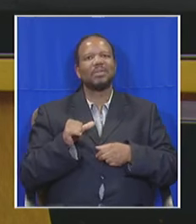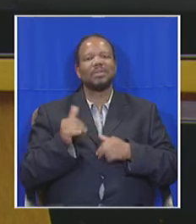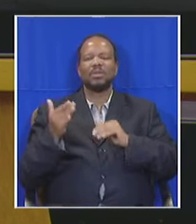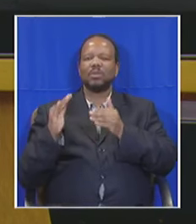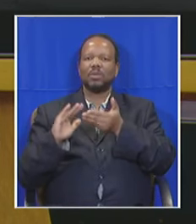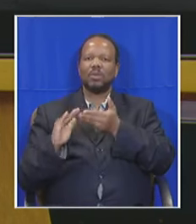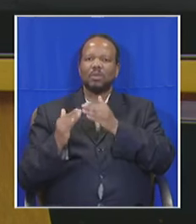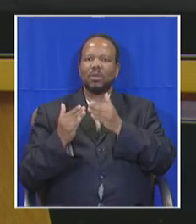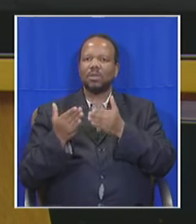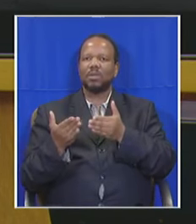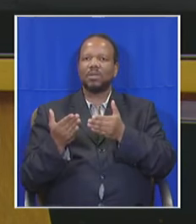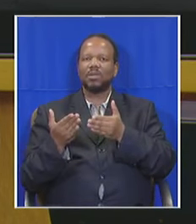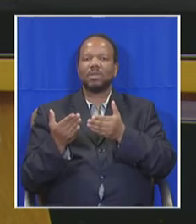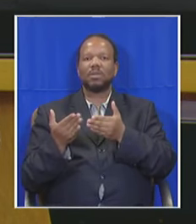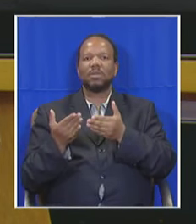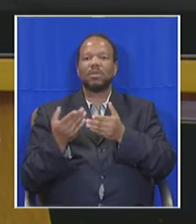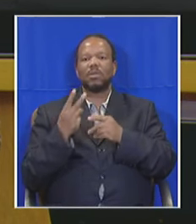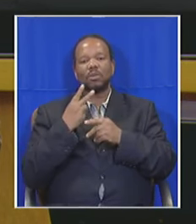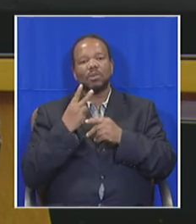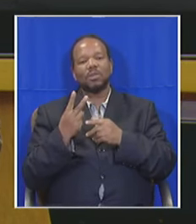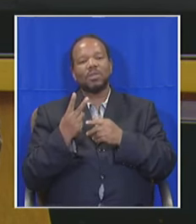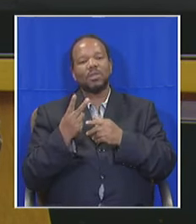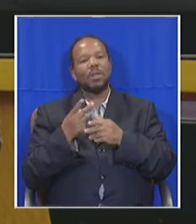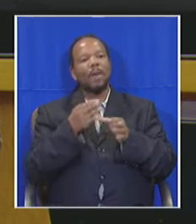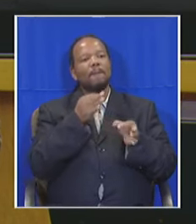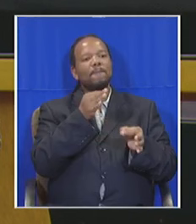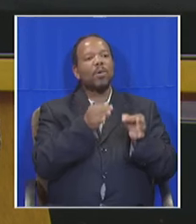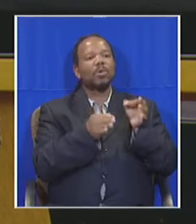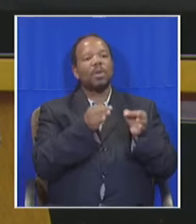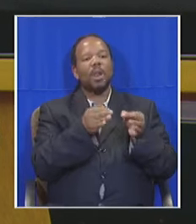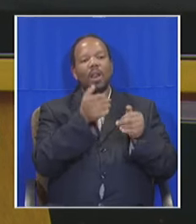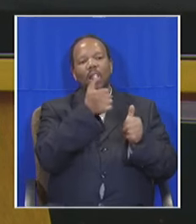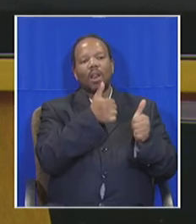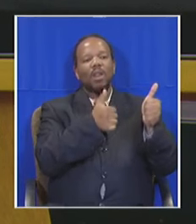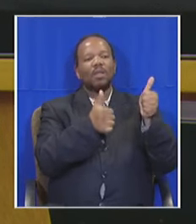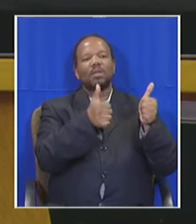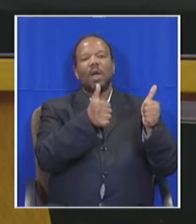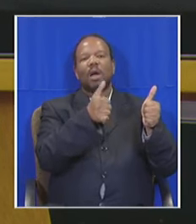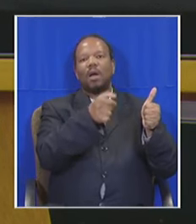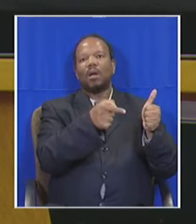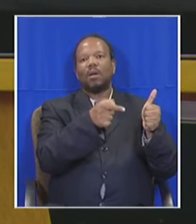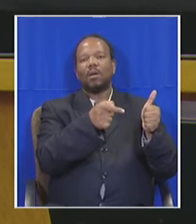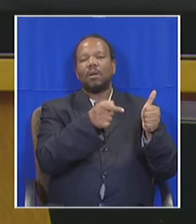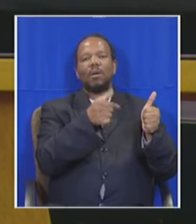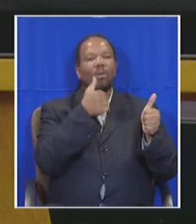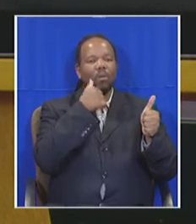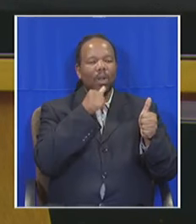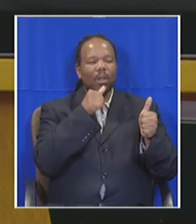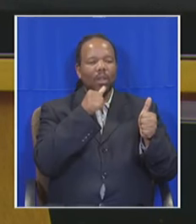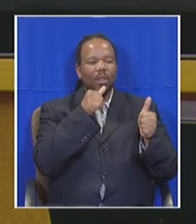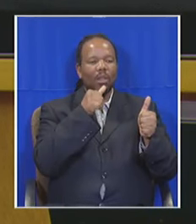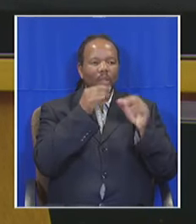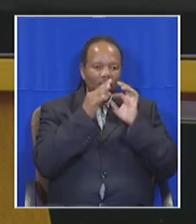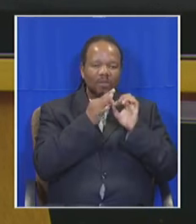some of the actions of our political leaders, and very often our actions and statements in this